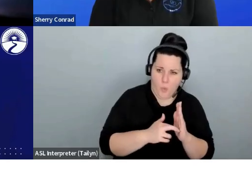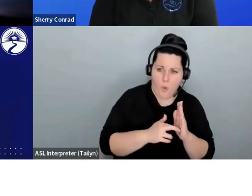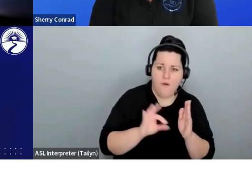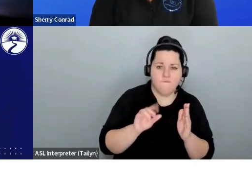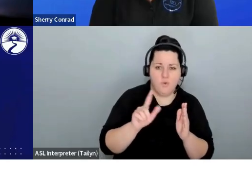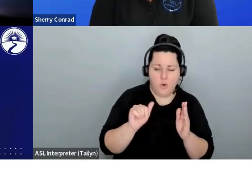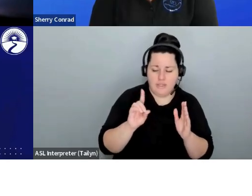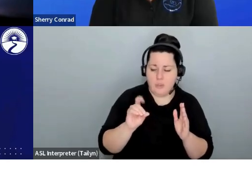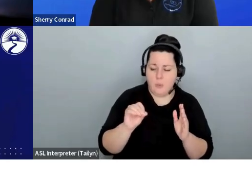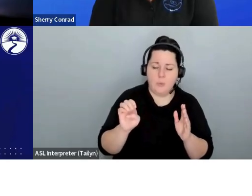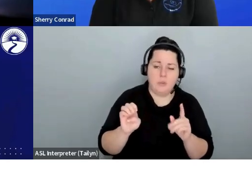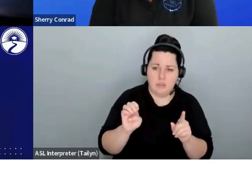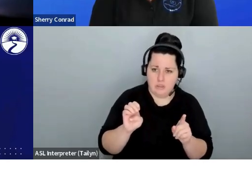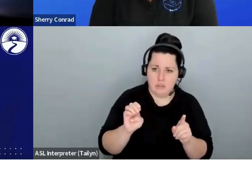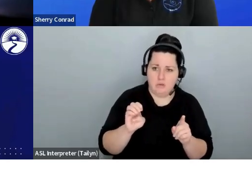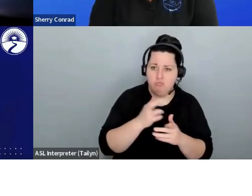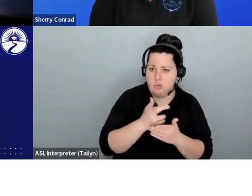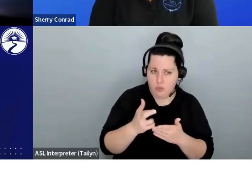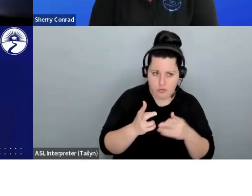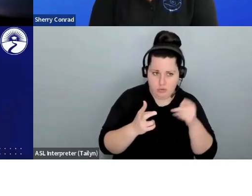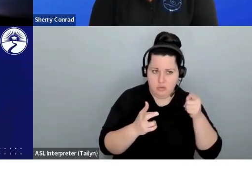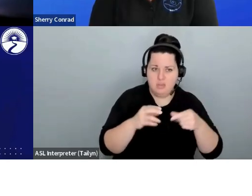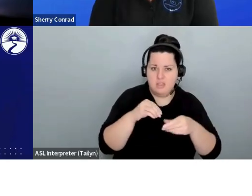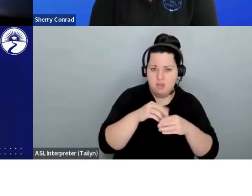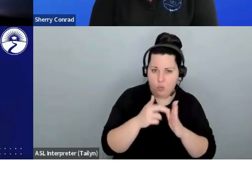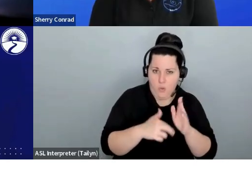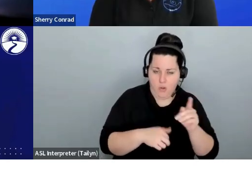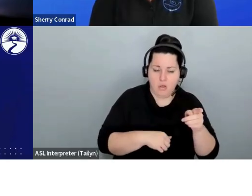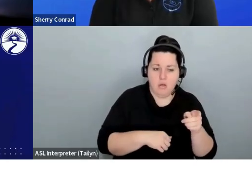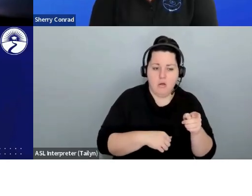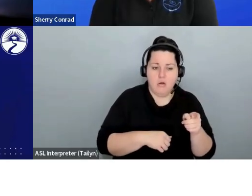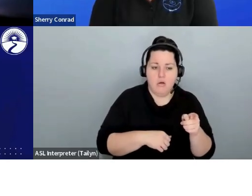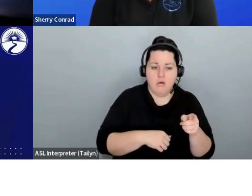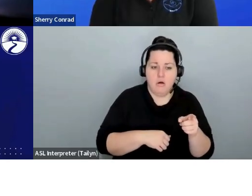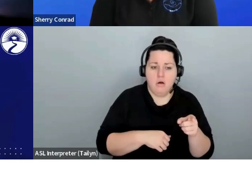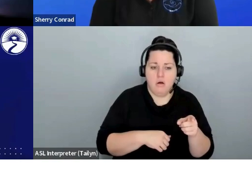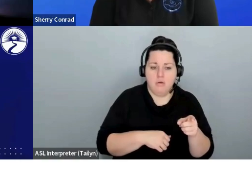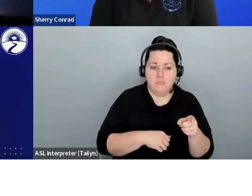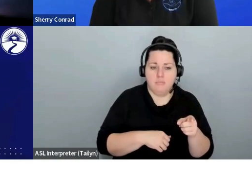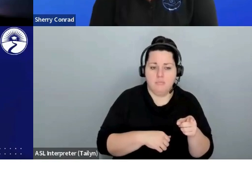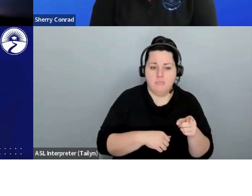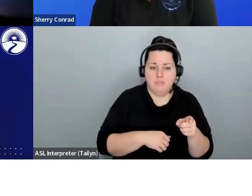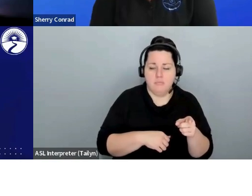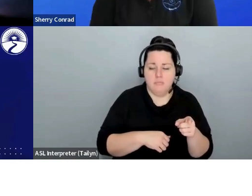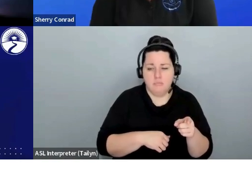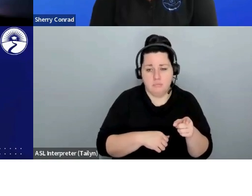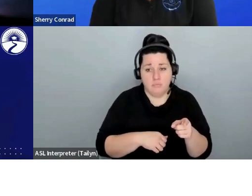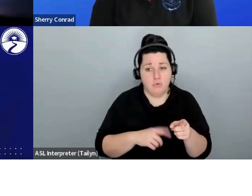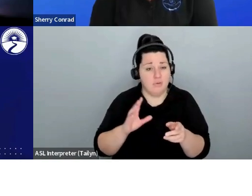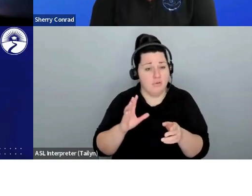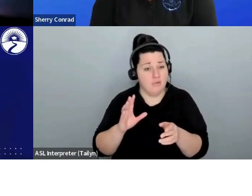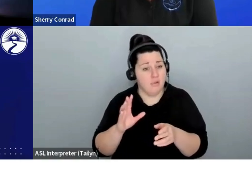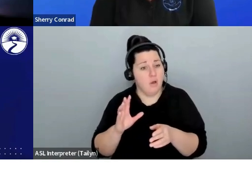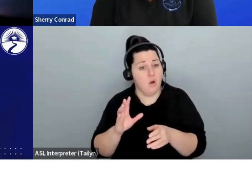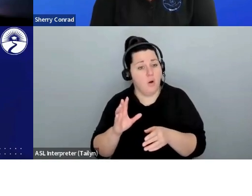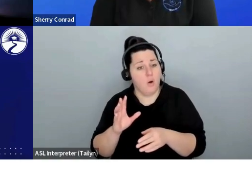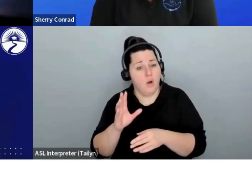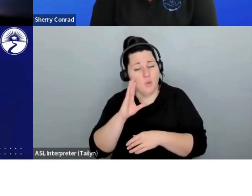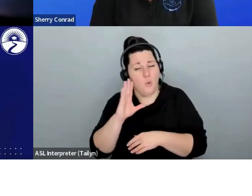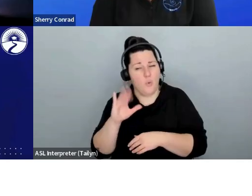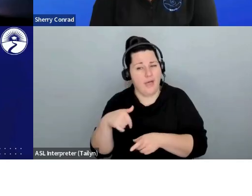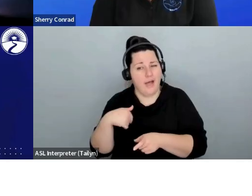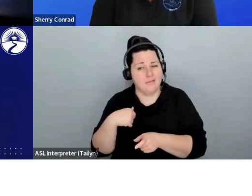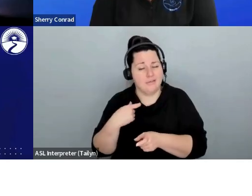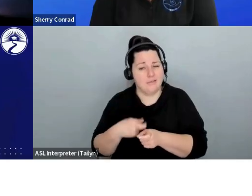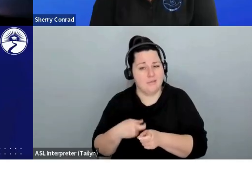Department of Education resources. What is in Spanish under Florida